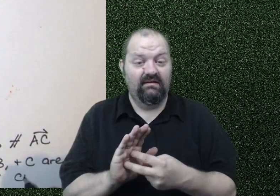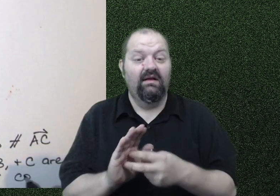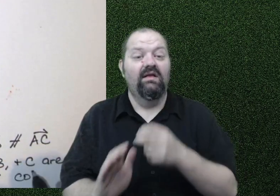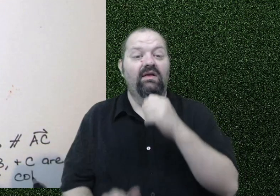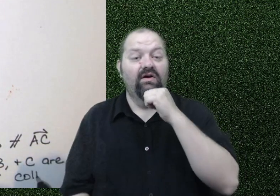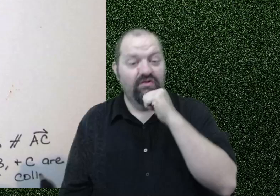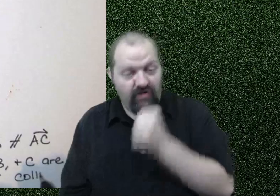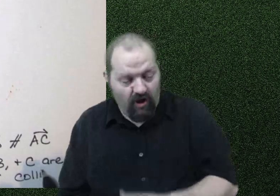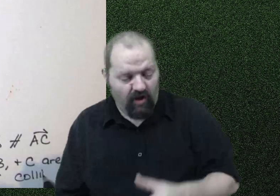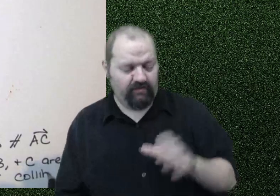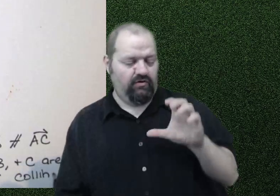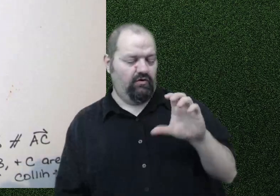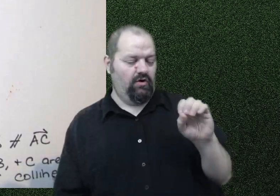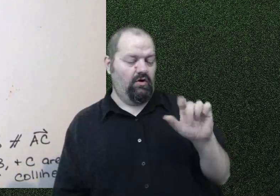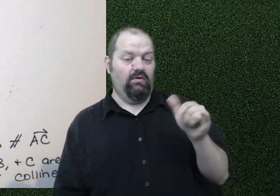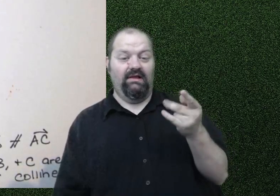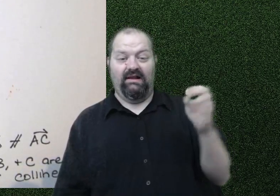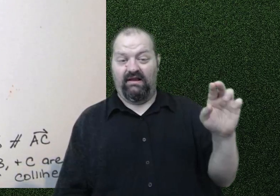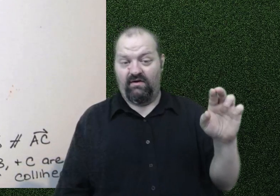collinear.